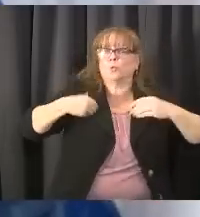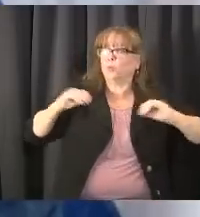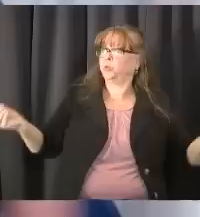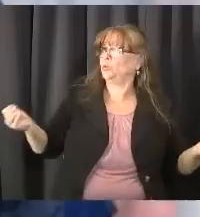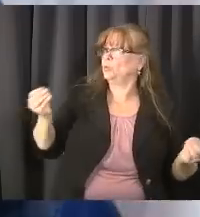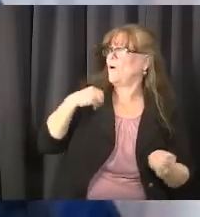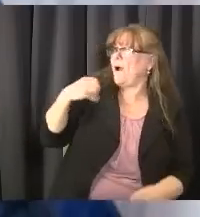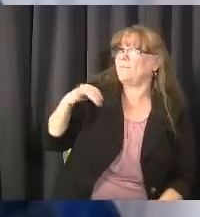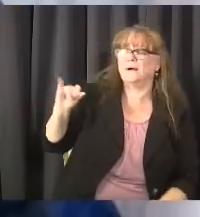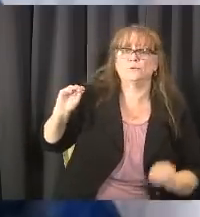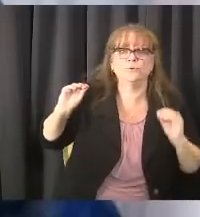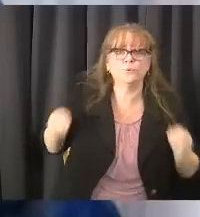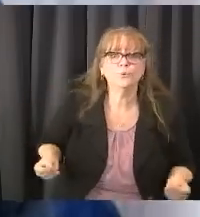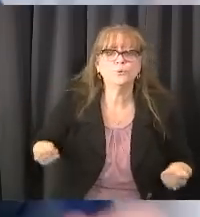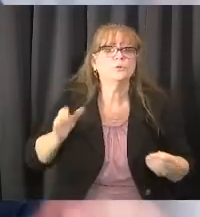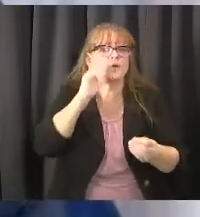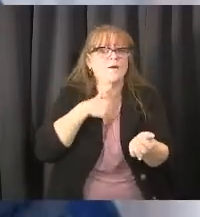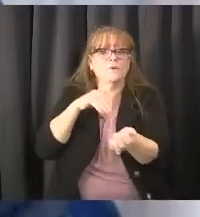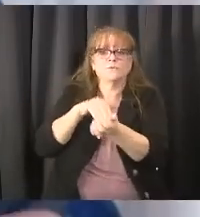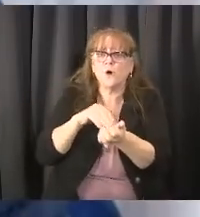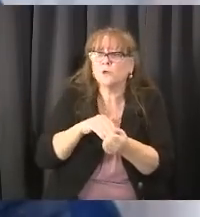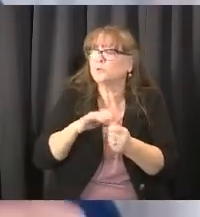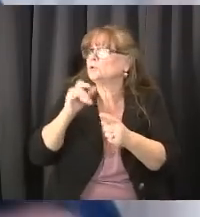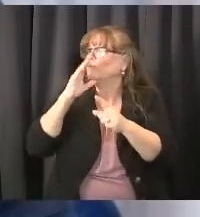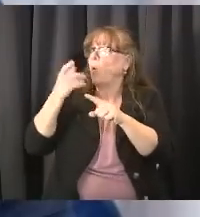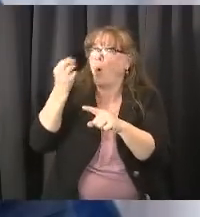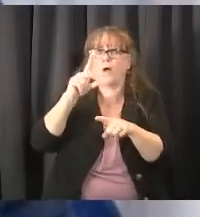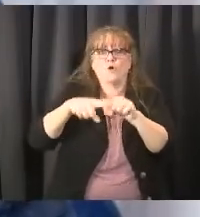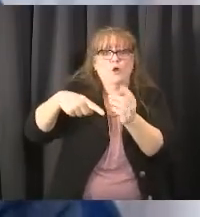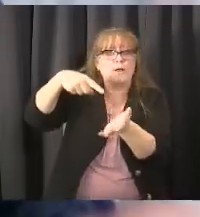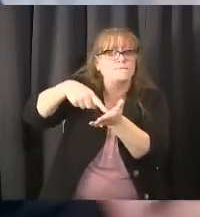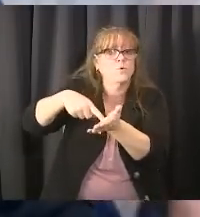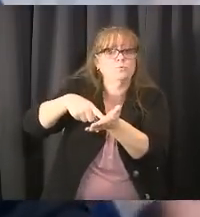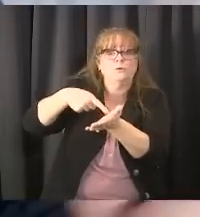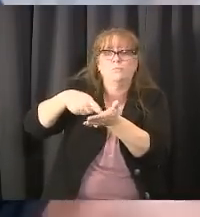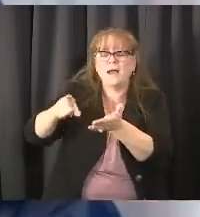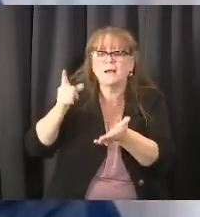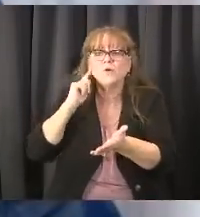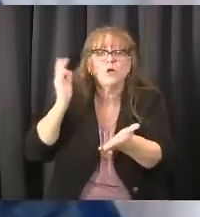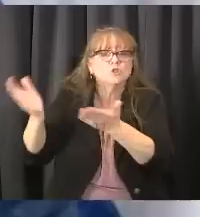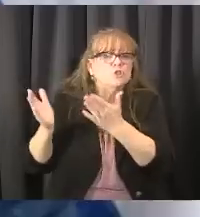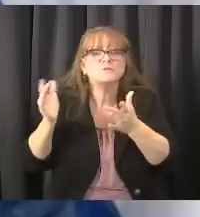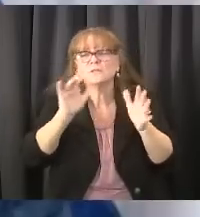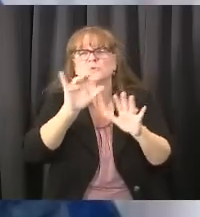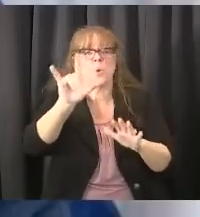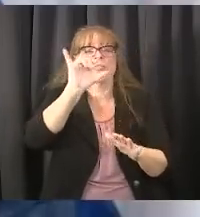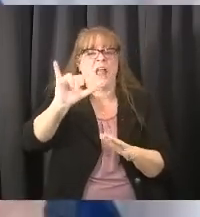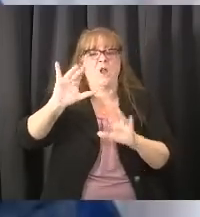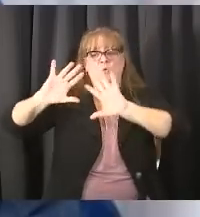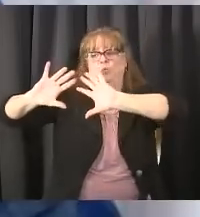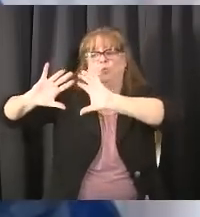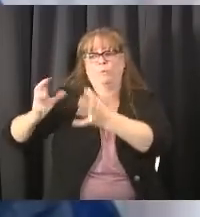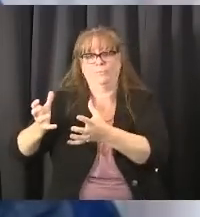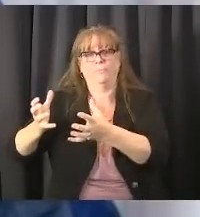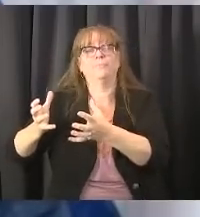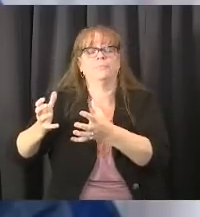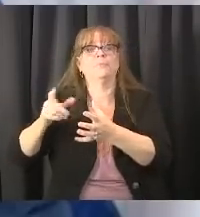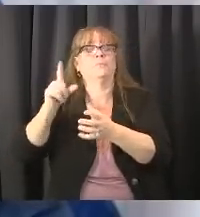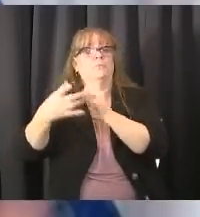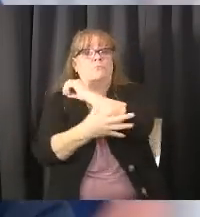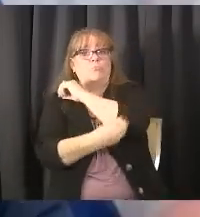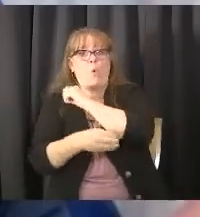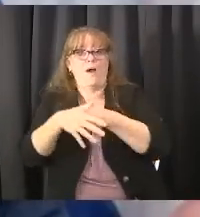services. 20% through community partners like local public health agencies, sheriffs and fire departments. The